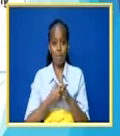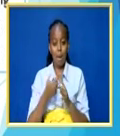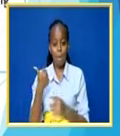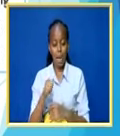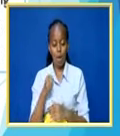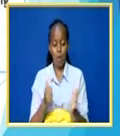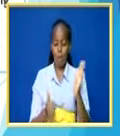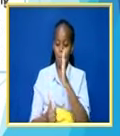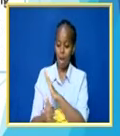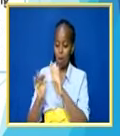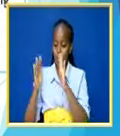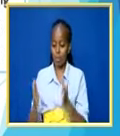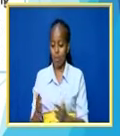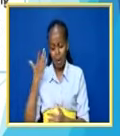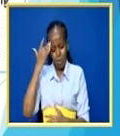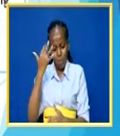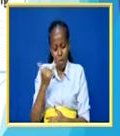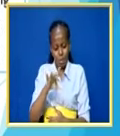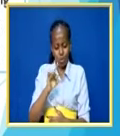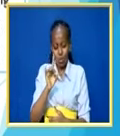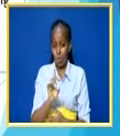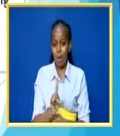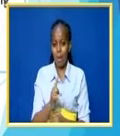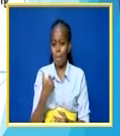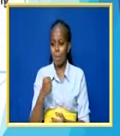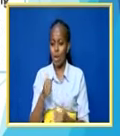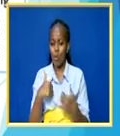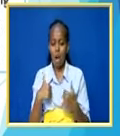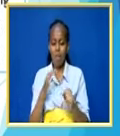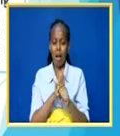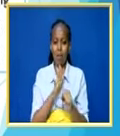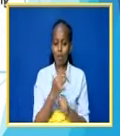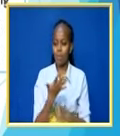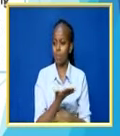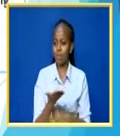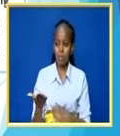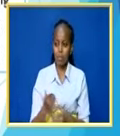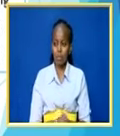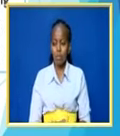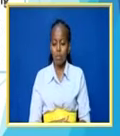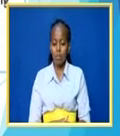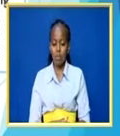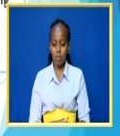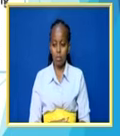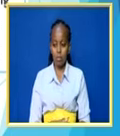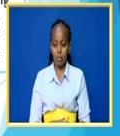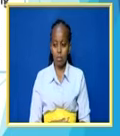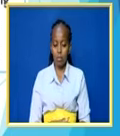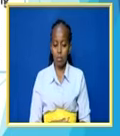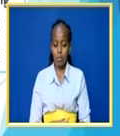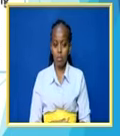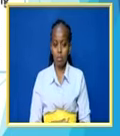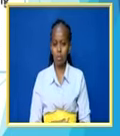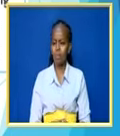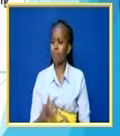you back to the table. Okay. I don't know why you only chose one. And mm-hmm. yet we have something here. We have this. You also Ooh. Have yours. I